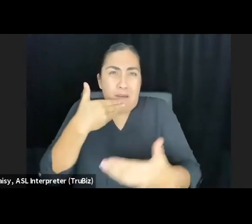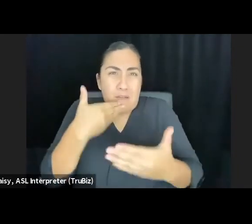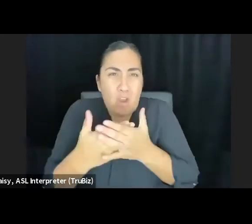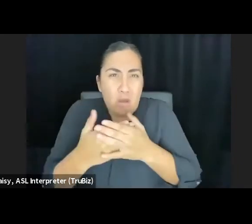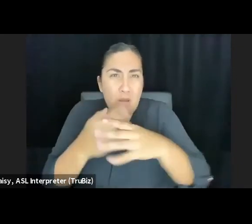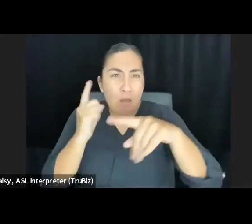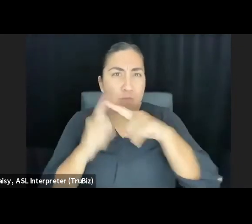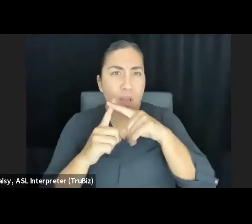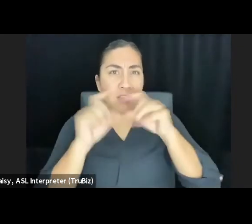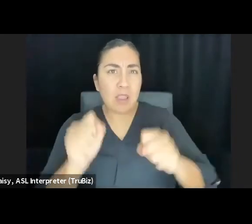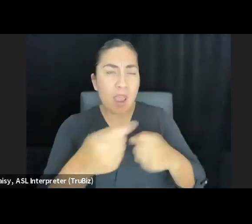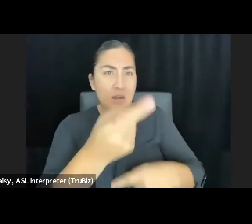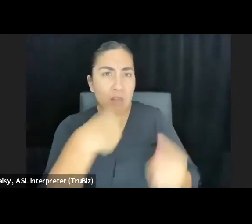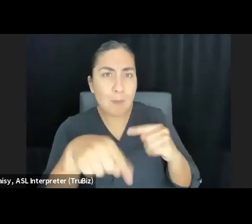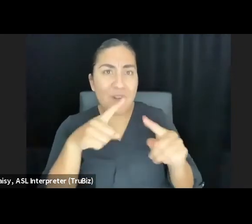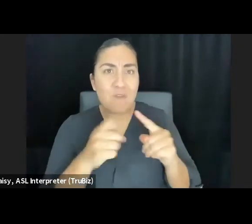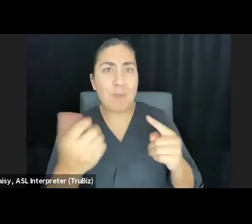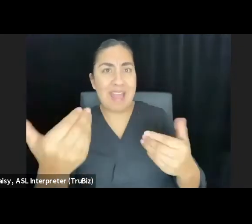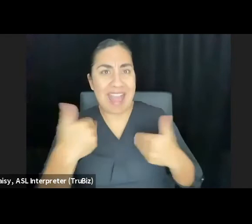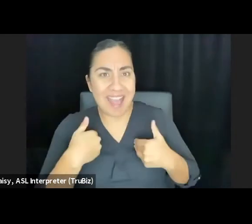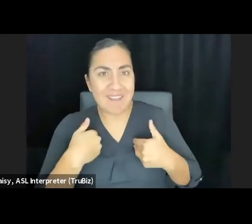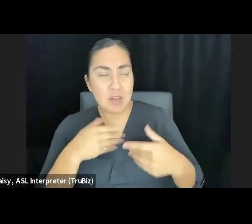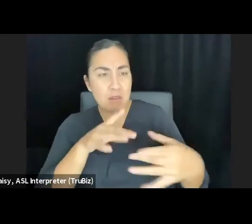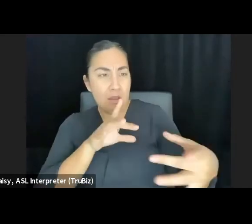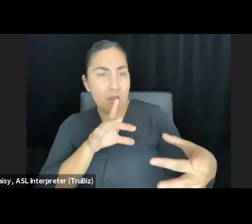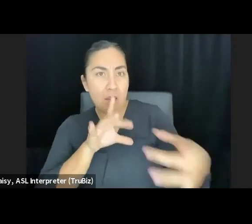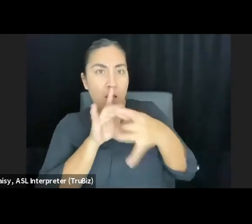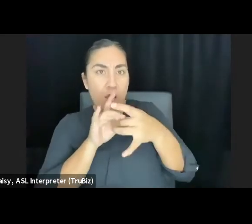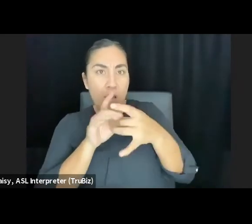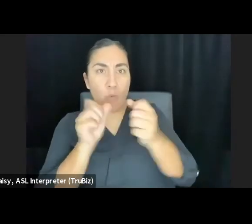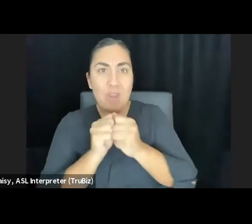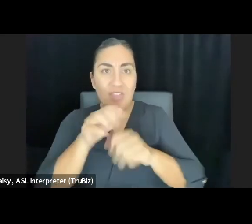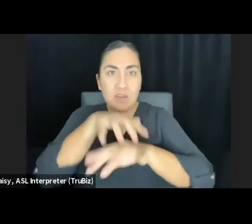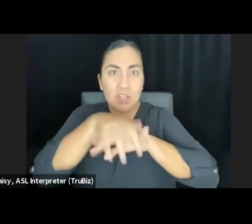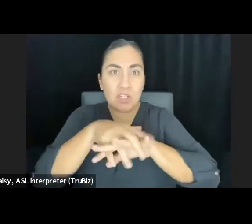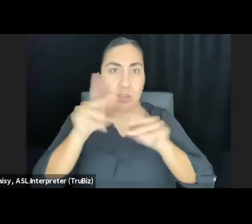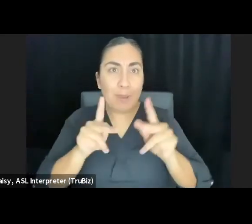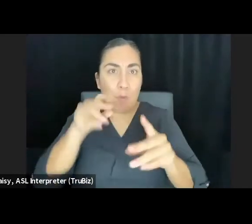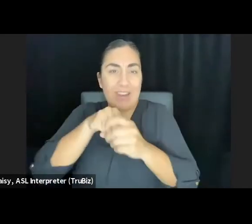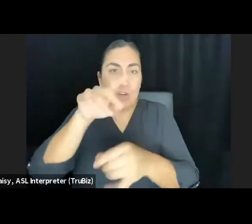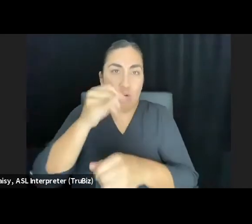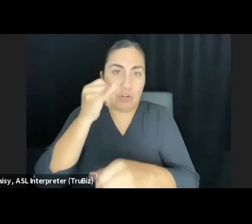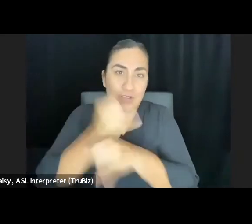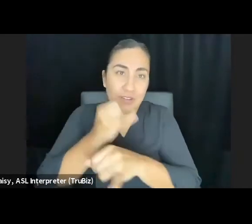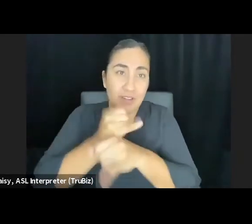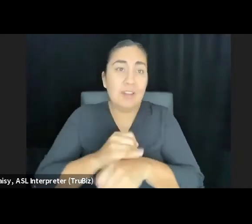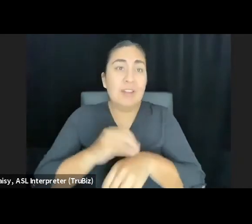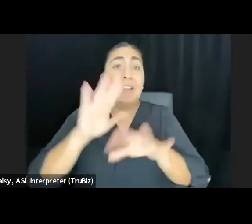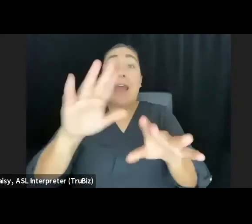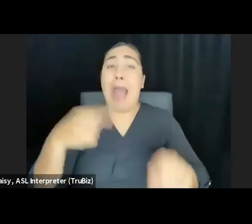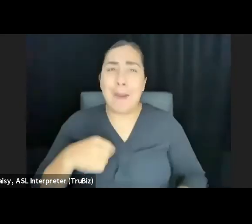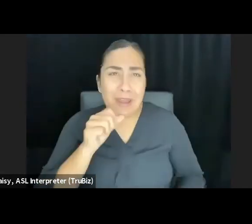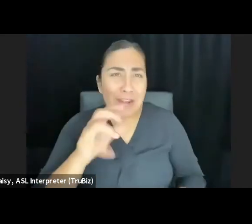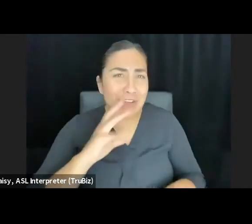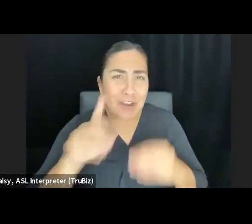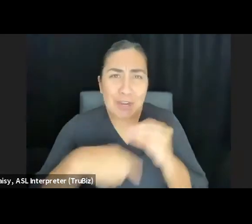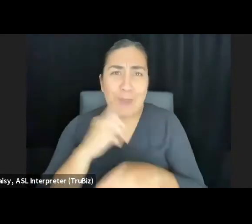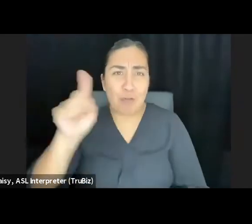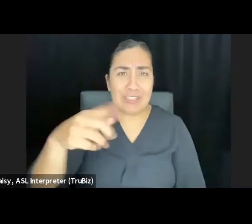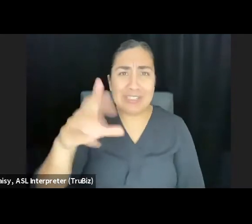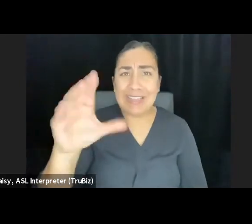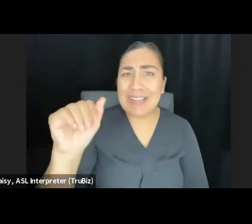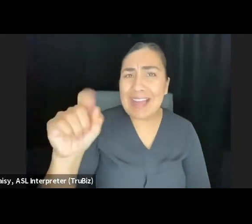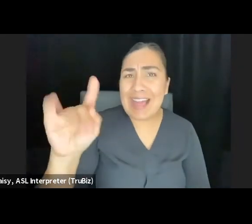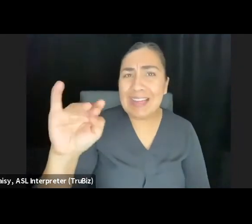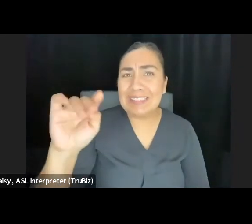Indigenous people part of your institutions. And I'm not talking about just casting us, although please cast me, I would love to be cast. But